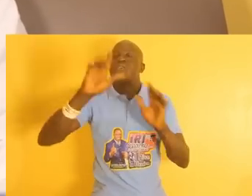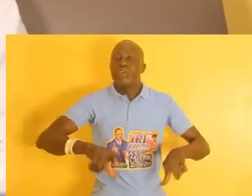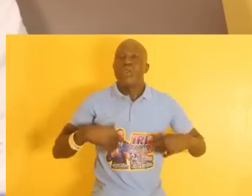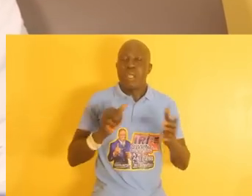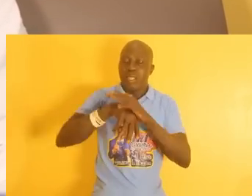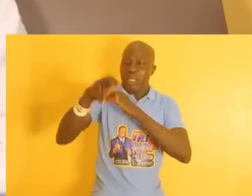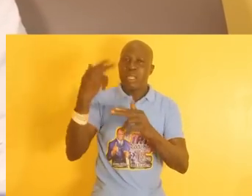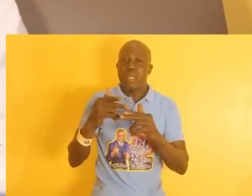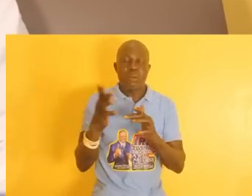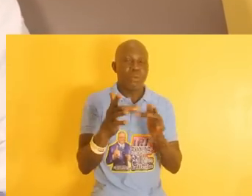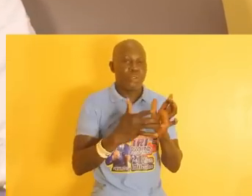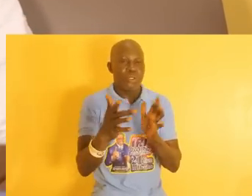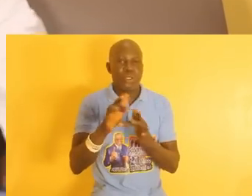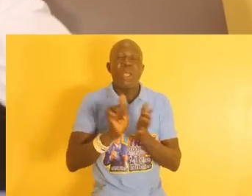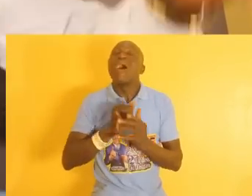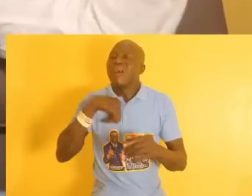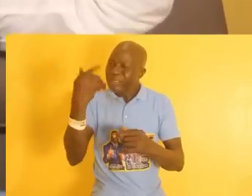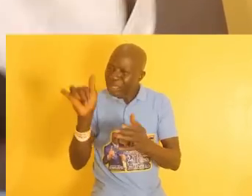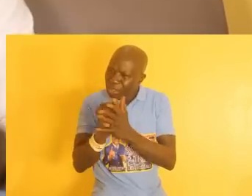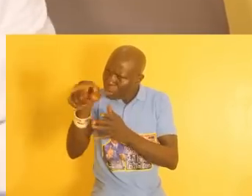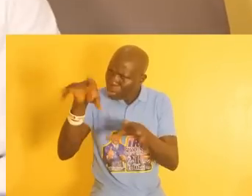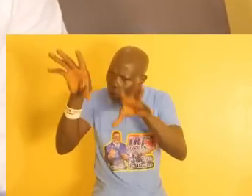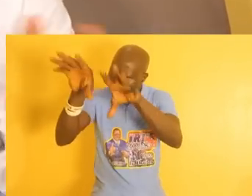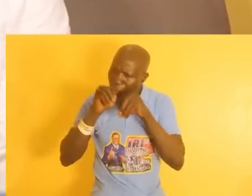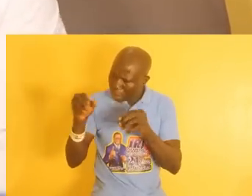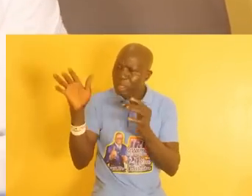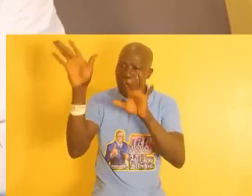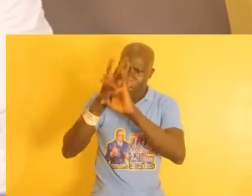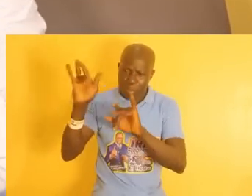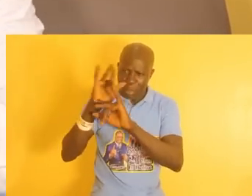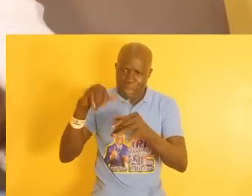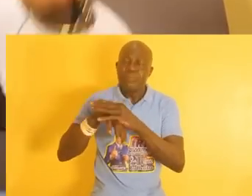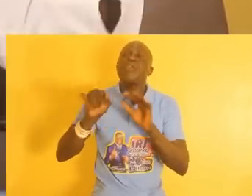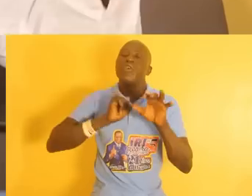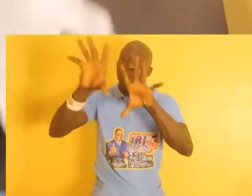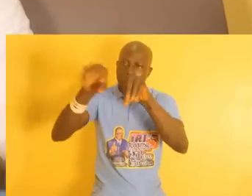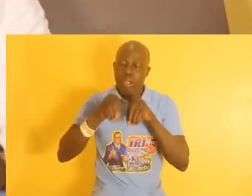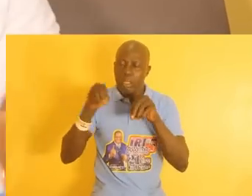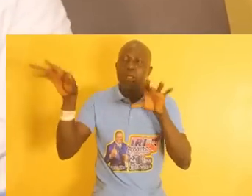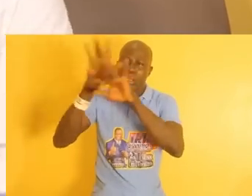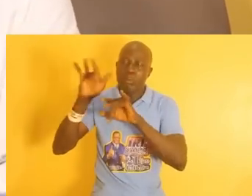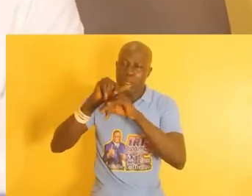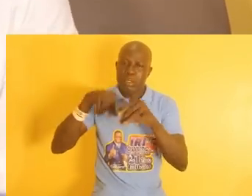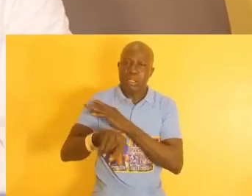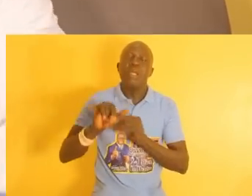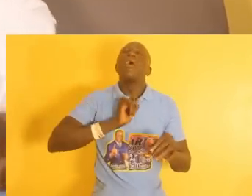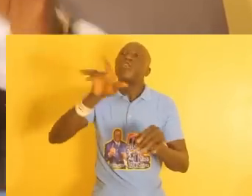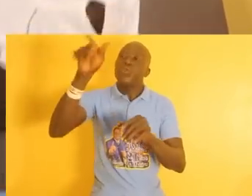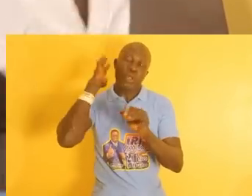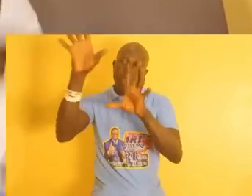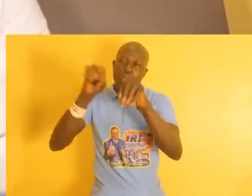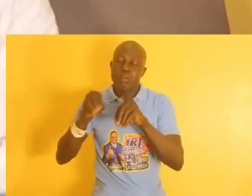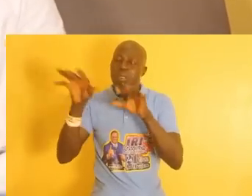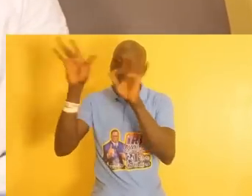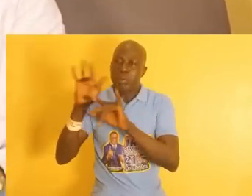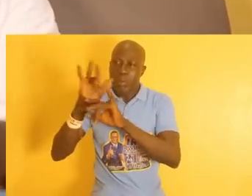speak in your life. In the name of Jesus. Money waria no ba. Money waria